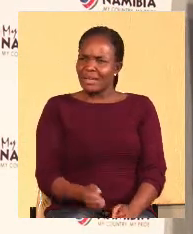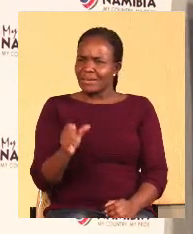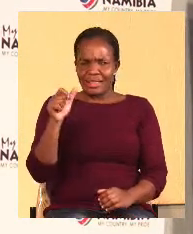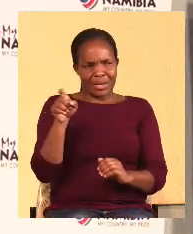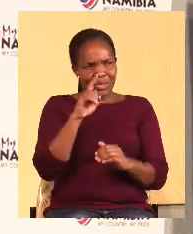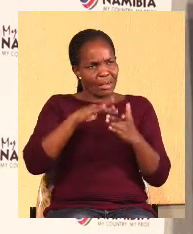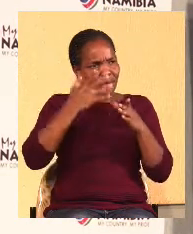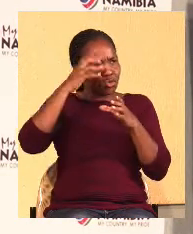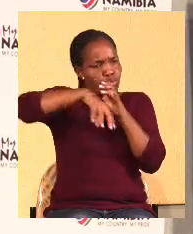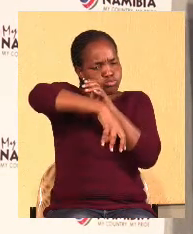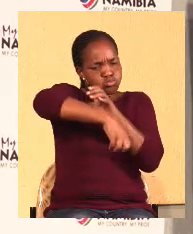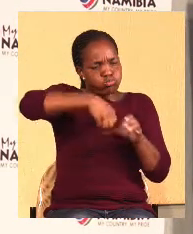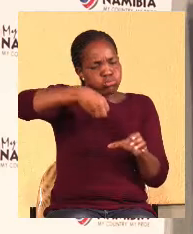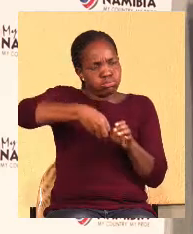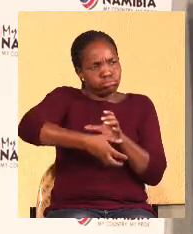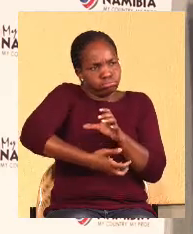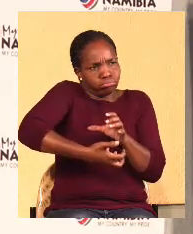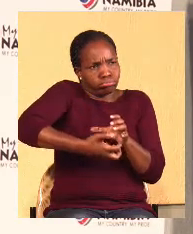Whether